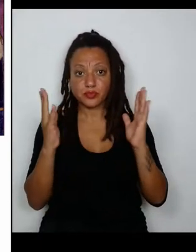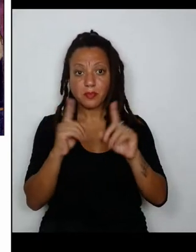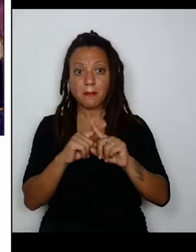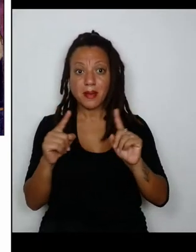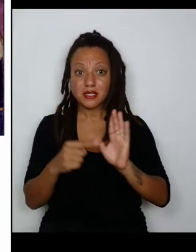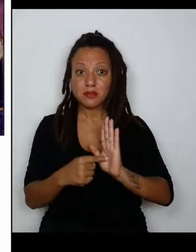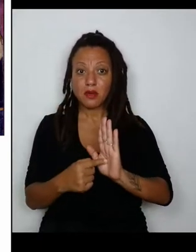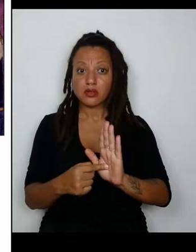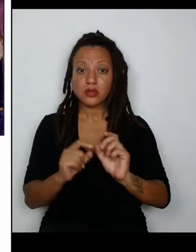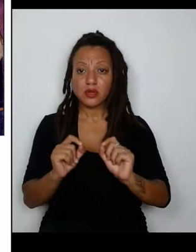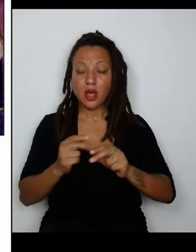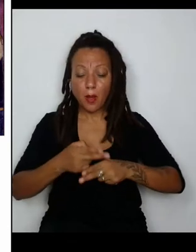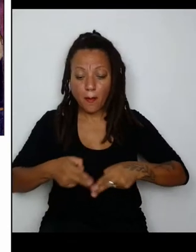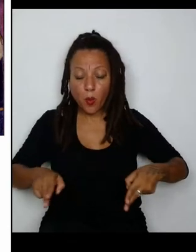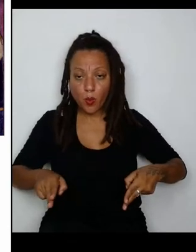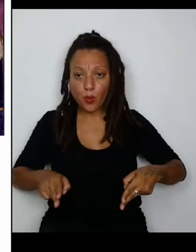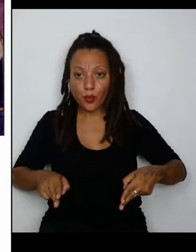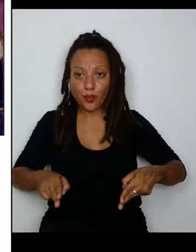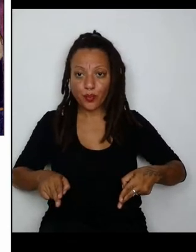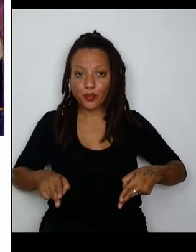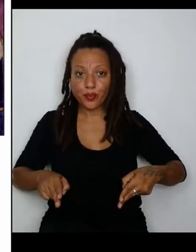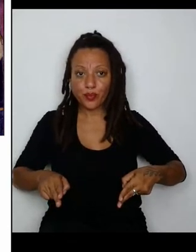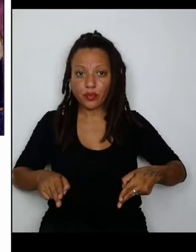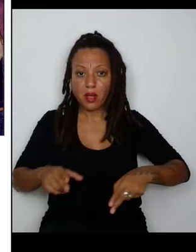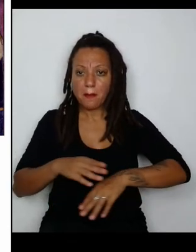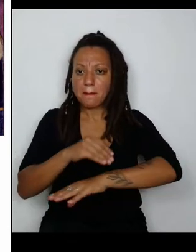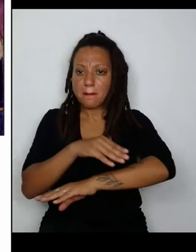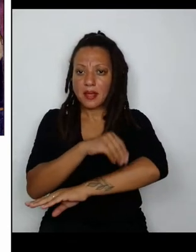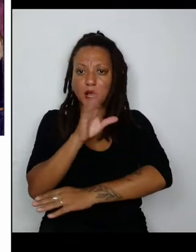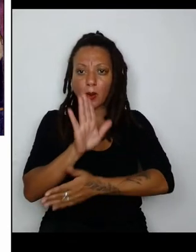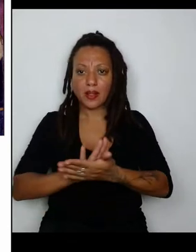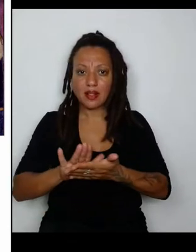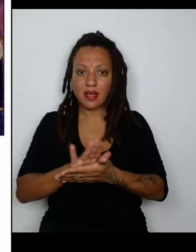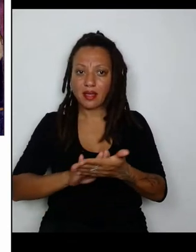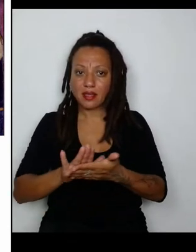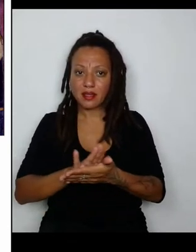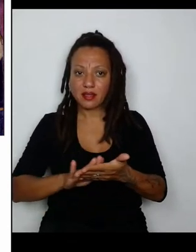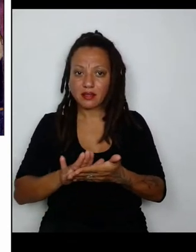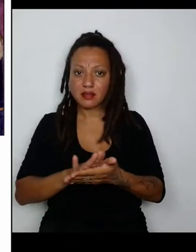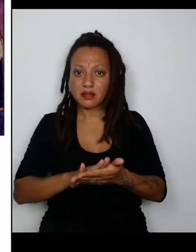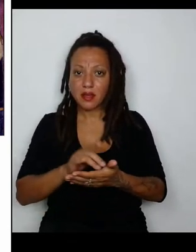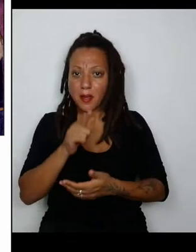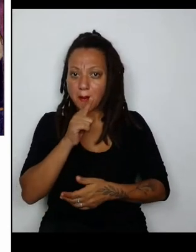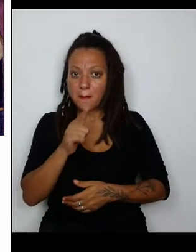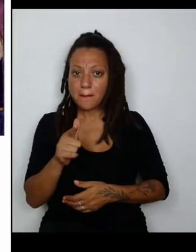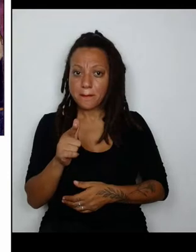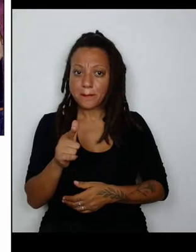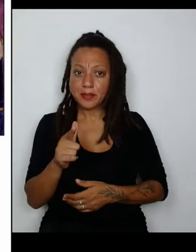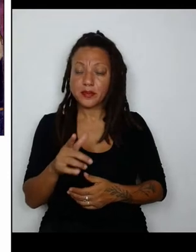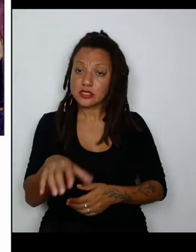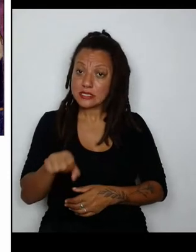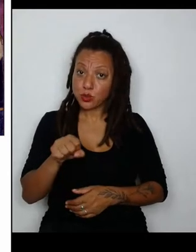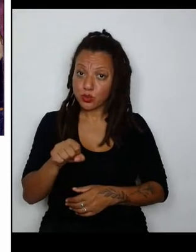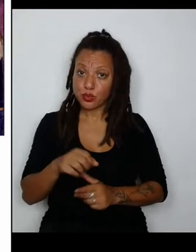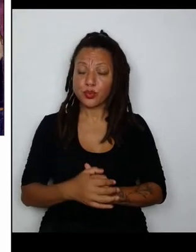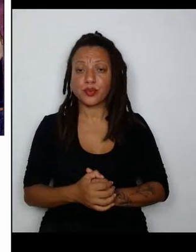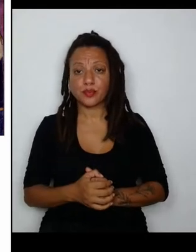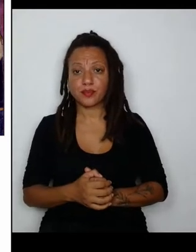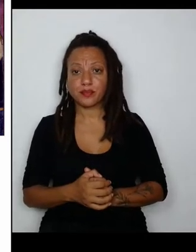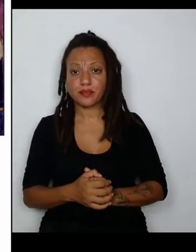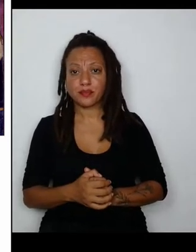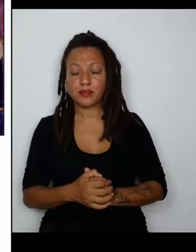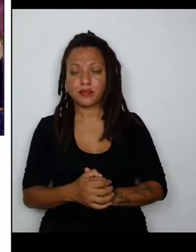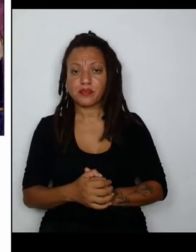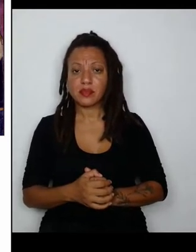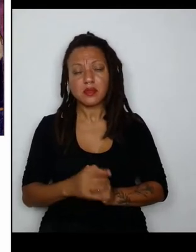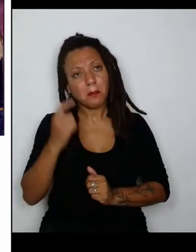hand and satirizing gogan's reputation as a womanizer and emasculating him drexler rescinds the male